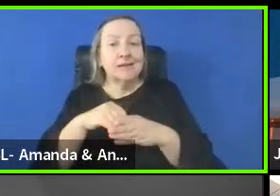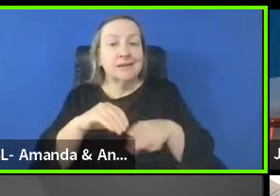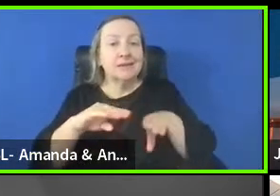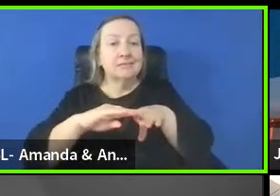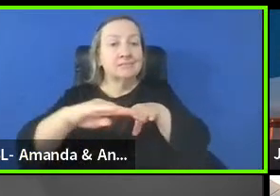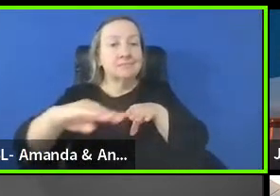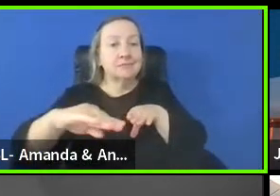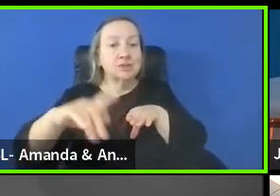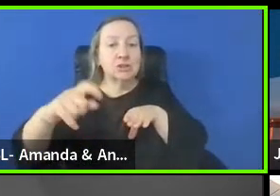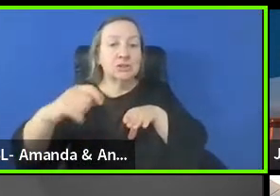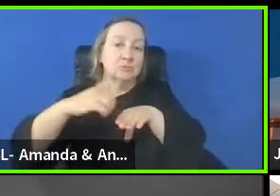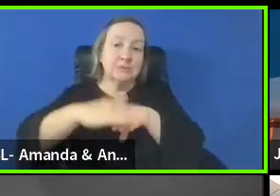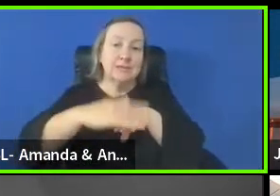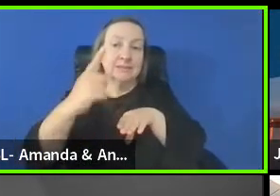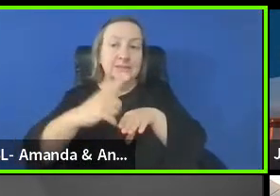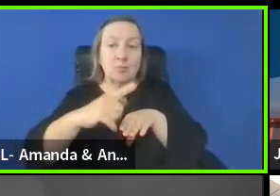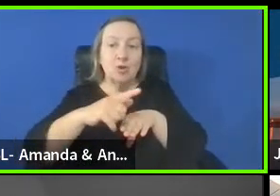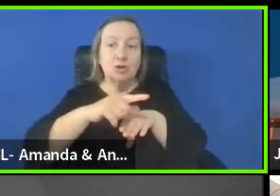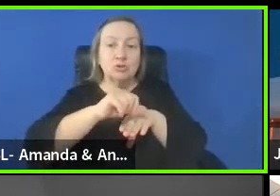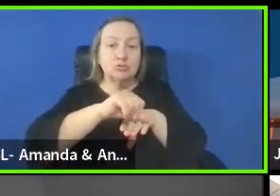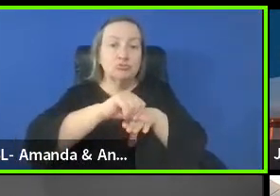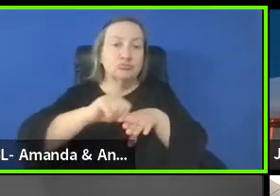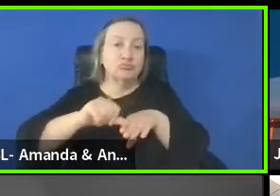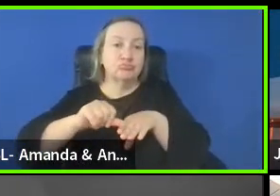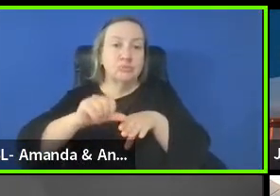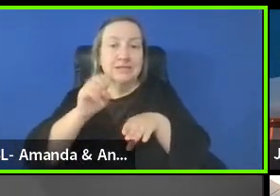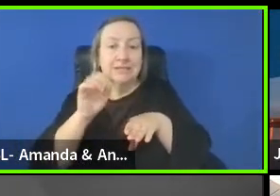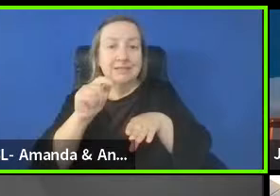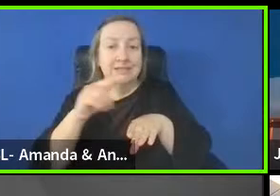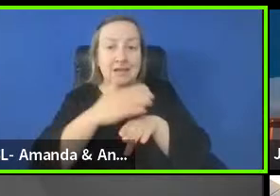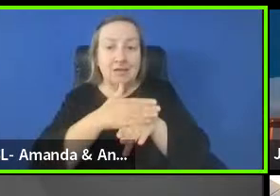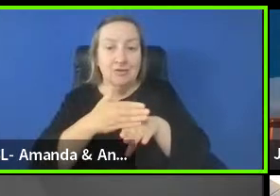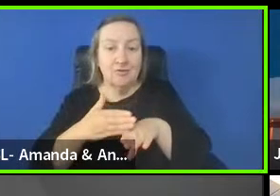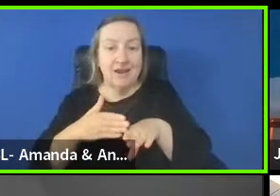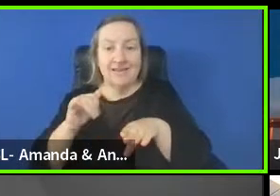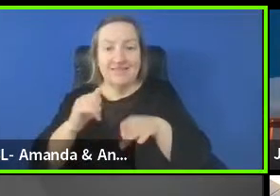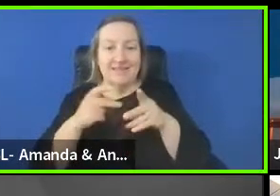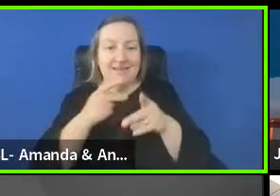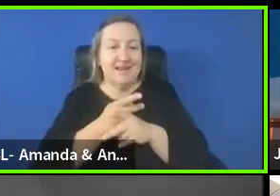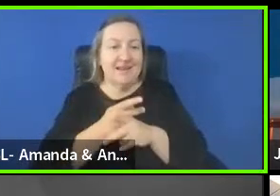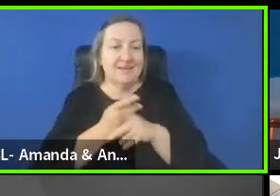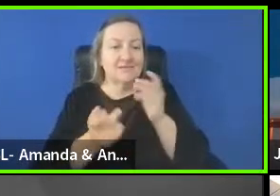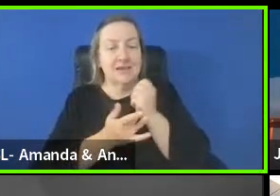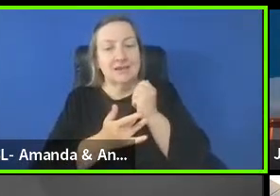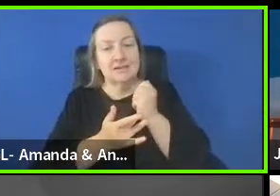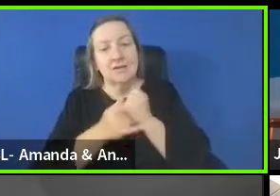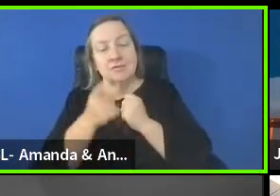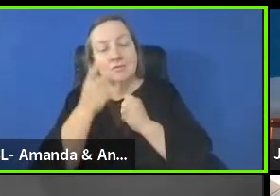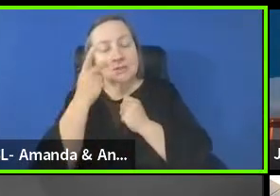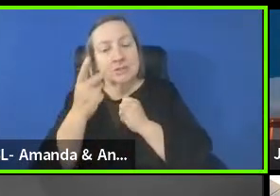get someone out here to seal that crack. That's the type of technology that you're seeing